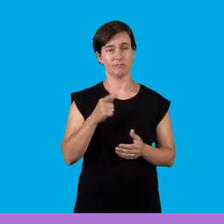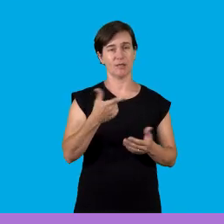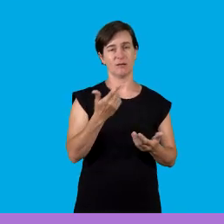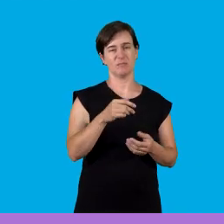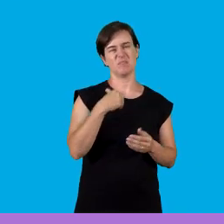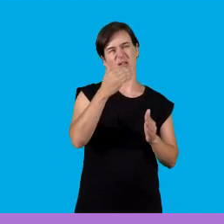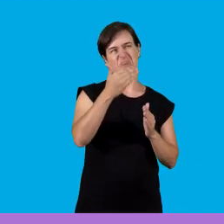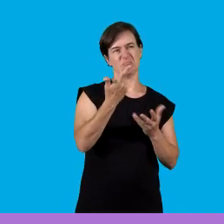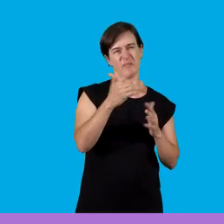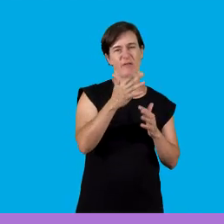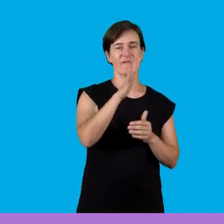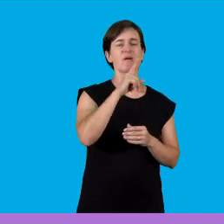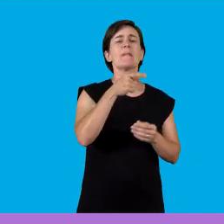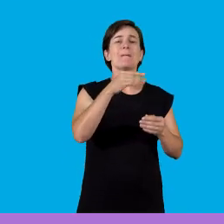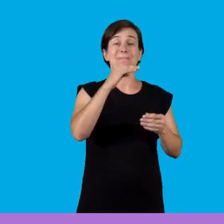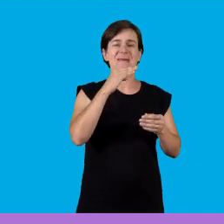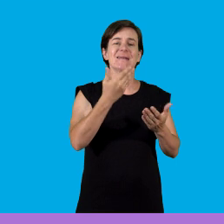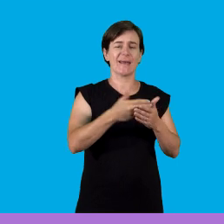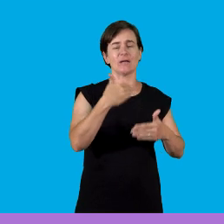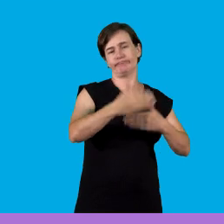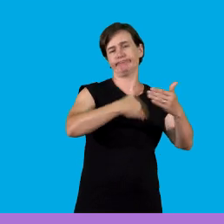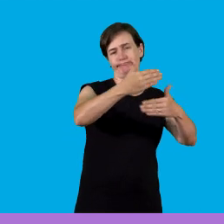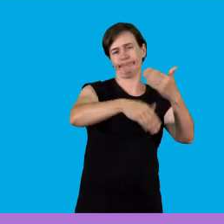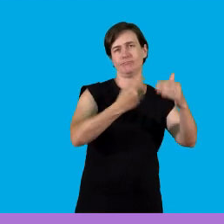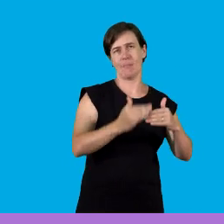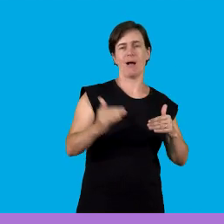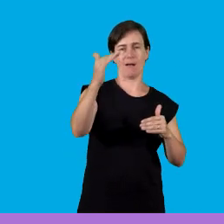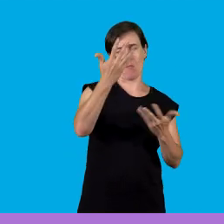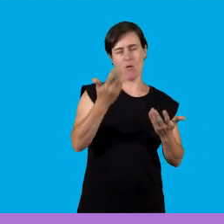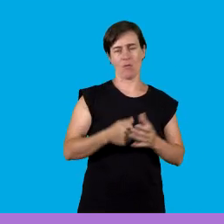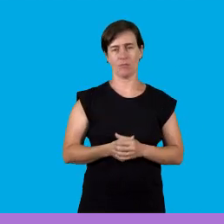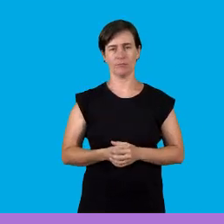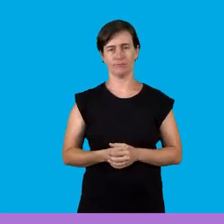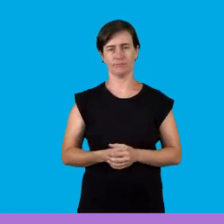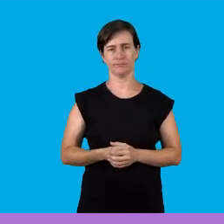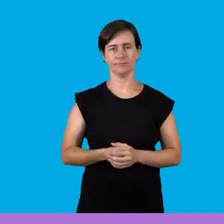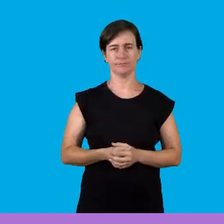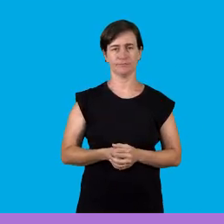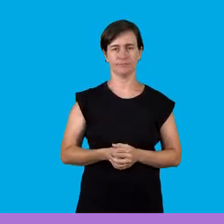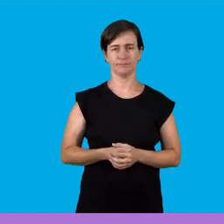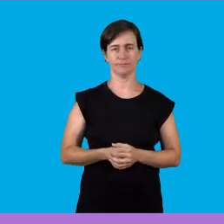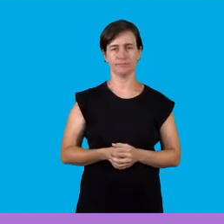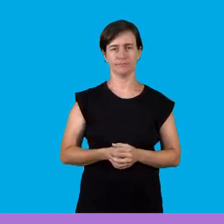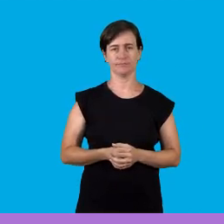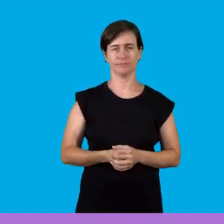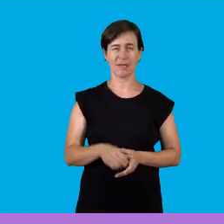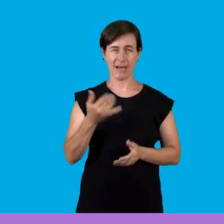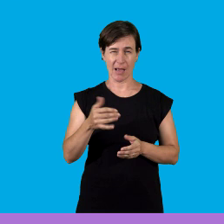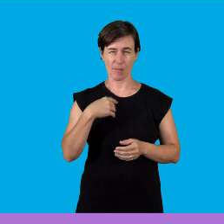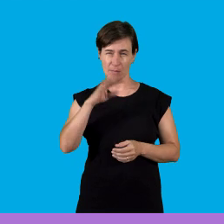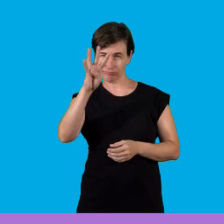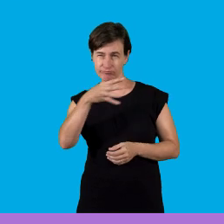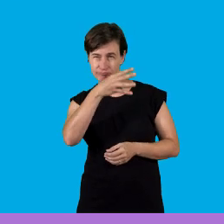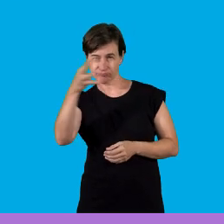4,000 and I'll end here at 5,000. Remember, it obviously can go further than that. Are we clear? So let's look at our table and